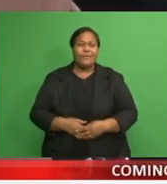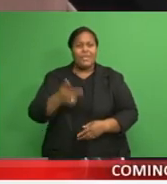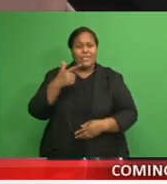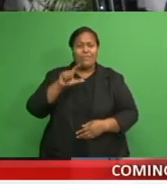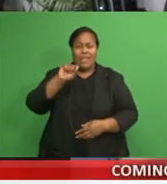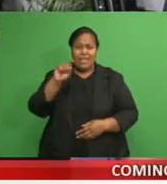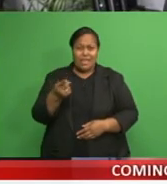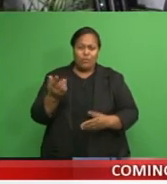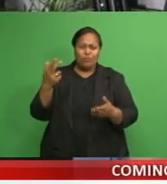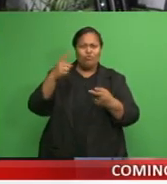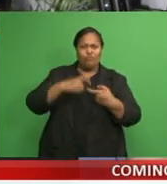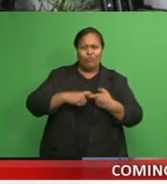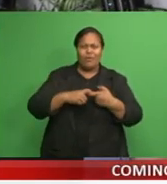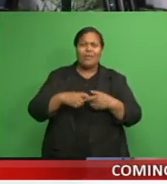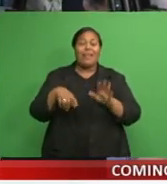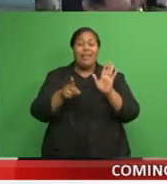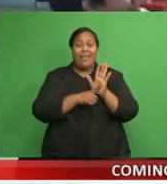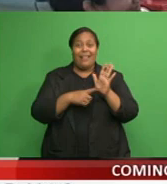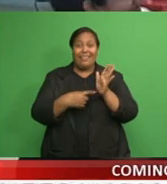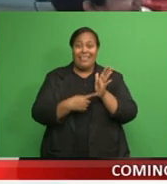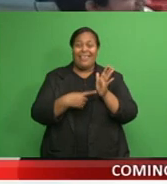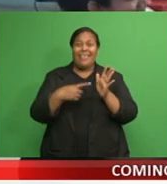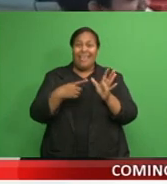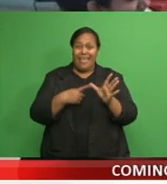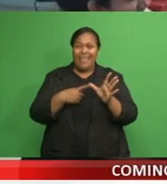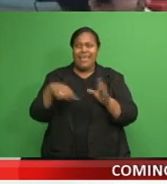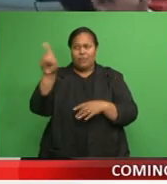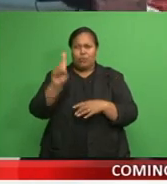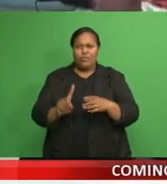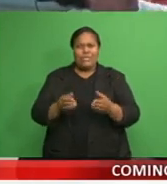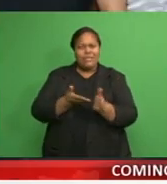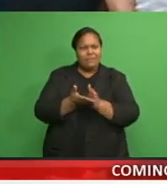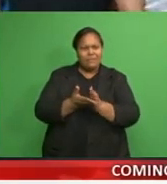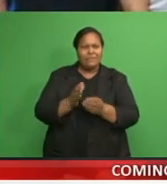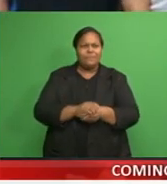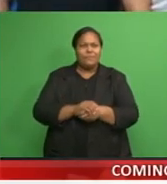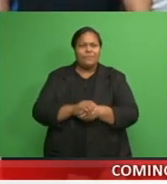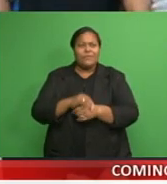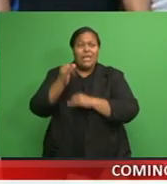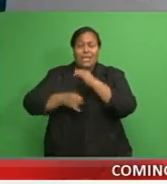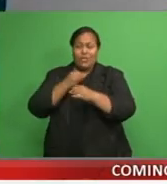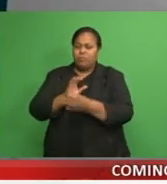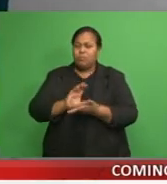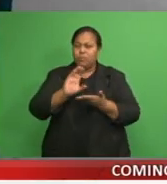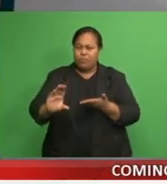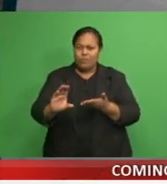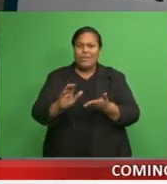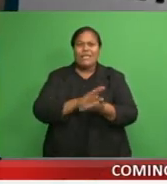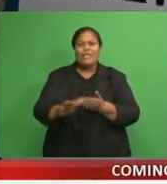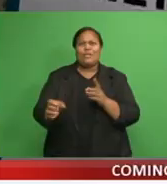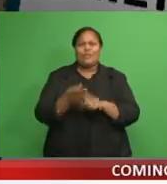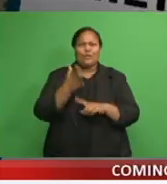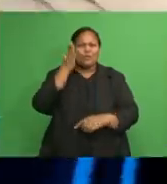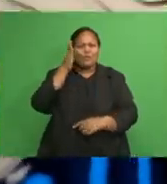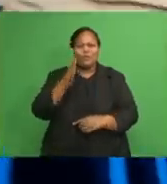70,000 join LTA e-services. And in growing Fiji, international funding for Frank Hilton School. Stay with